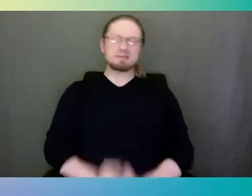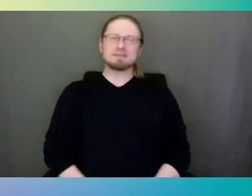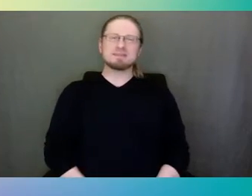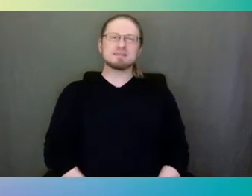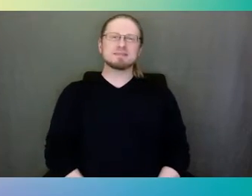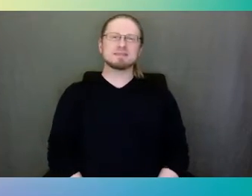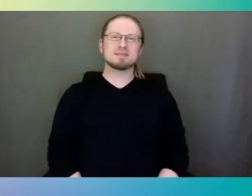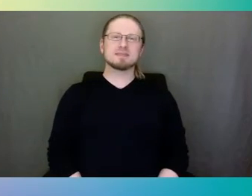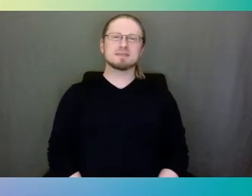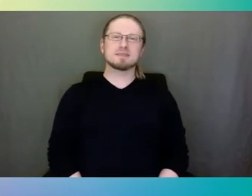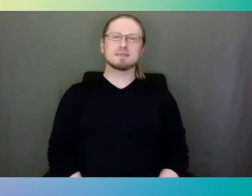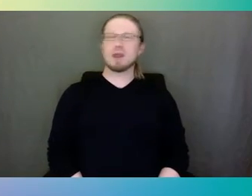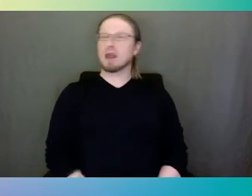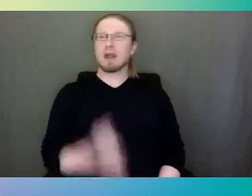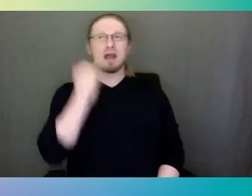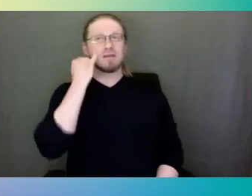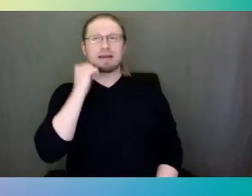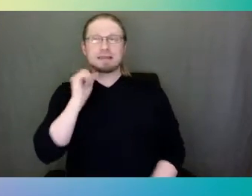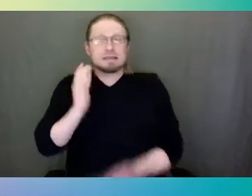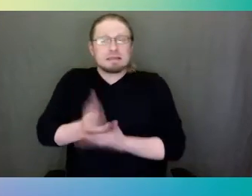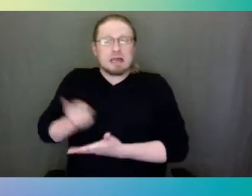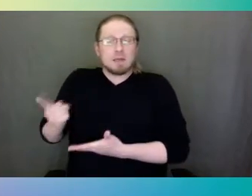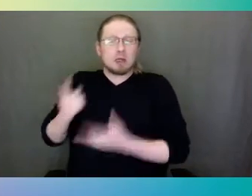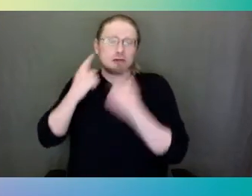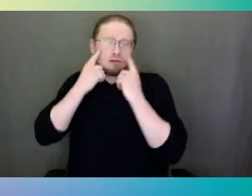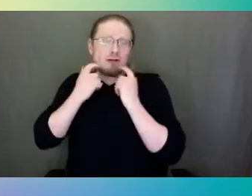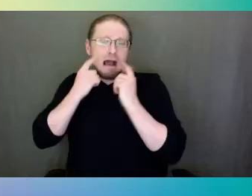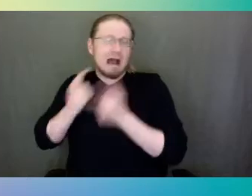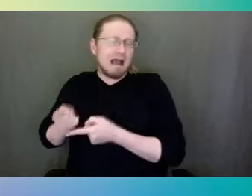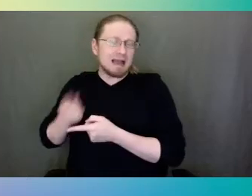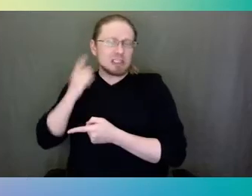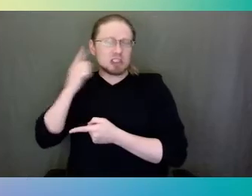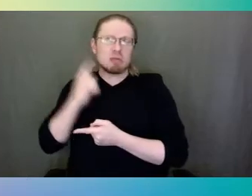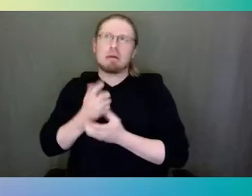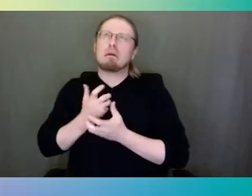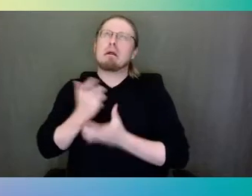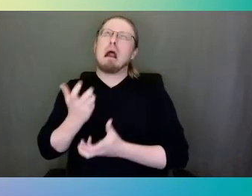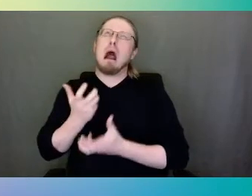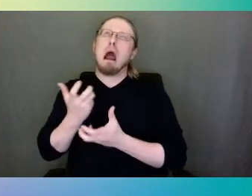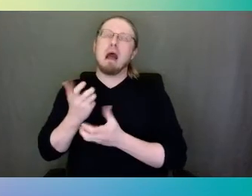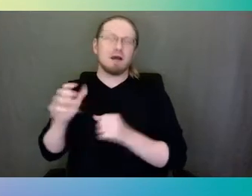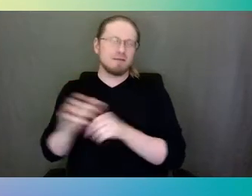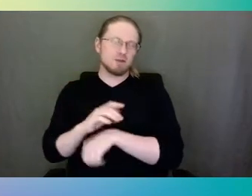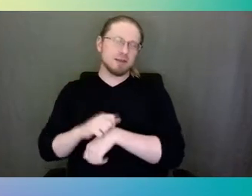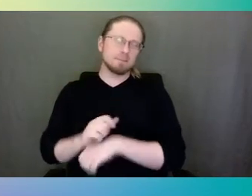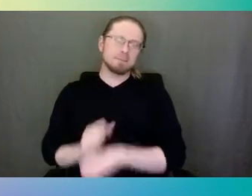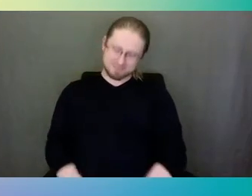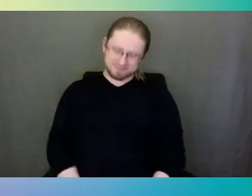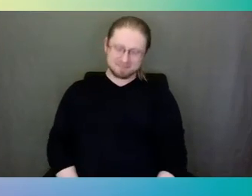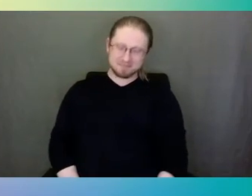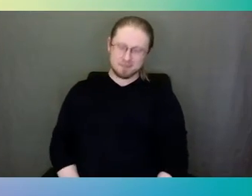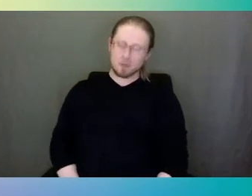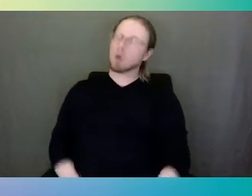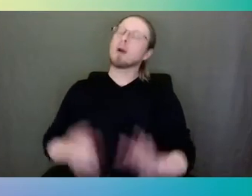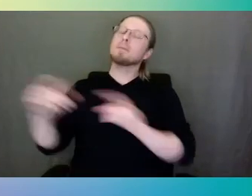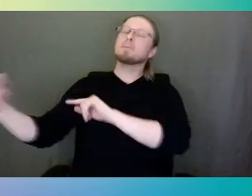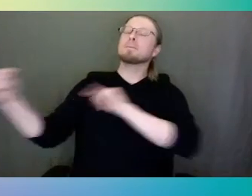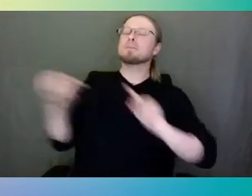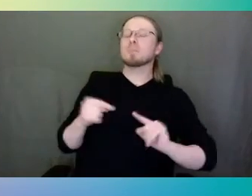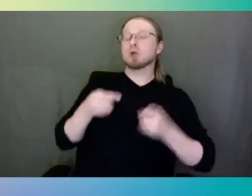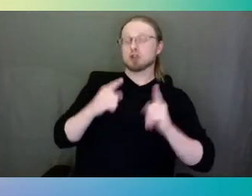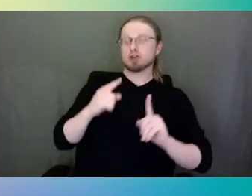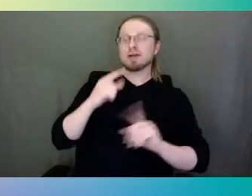If I didn't stop her from crying, she would be crying the whole time. So during this time, men were having sex with